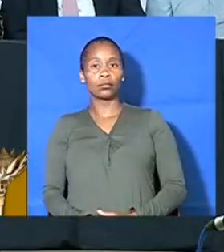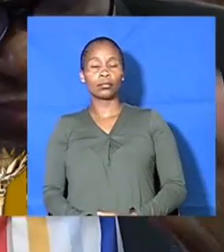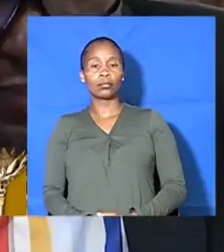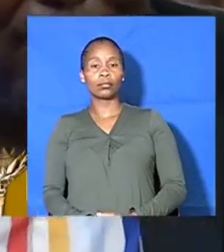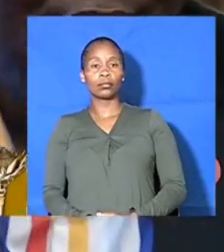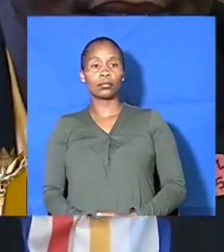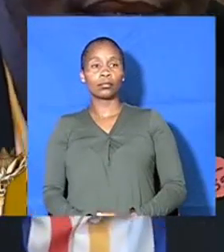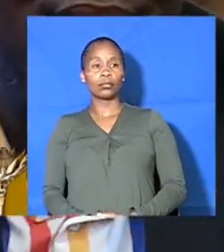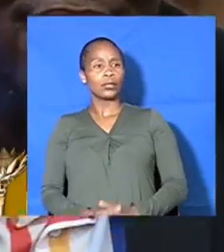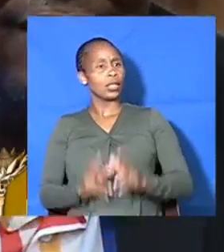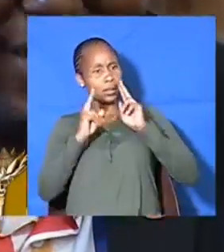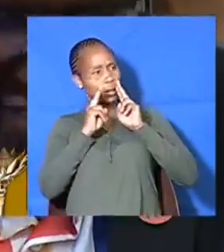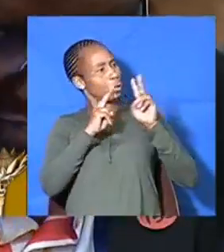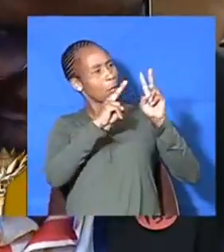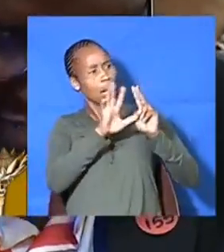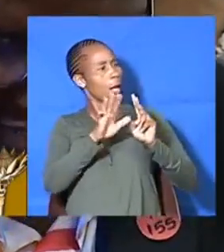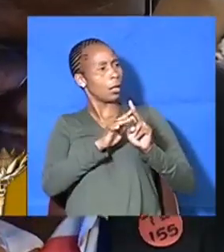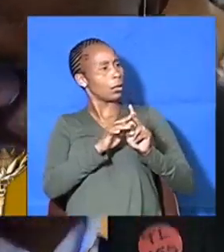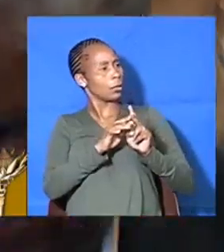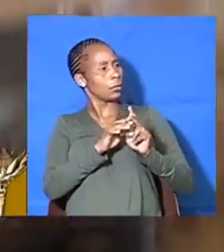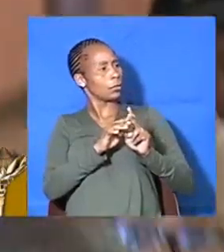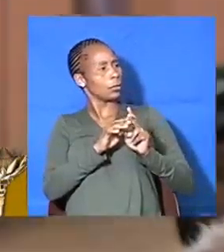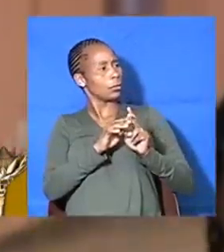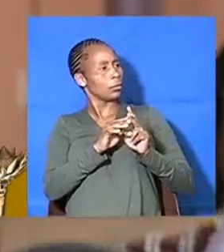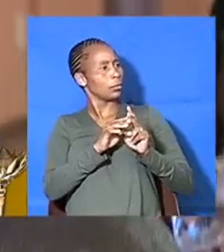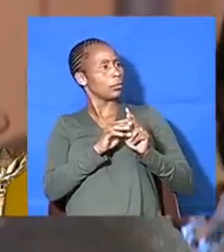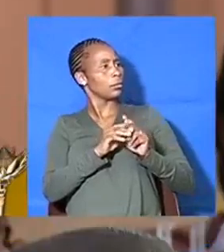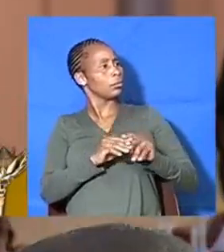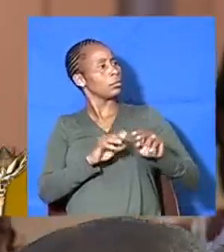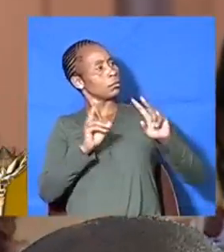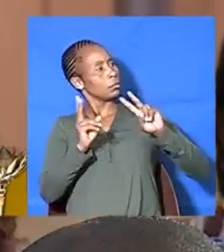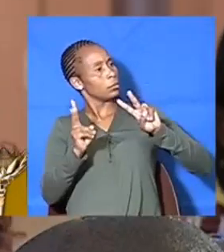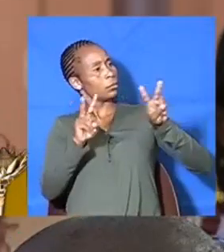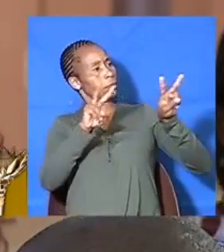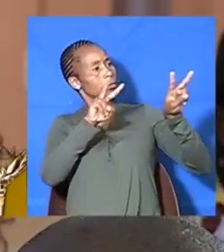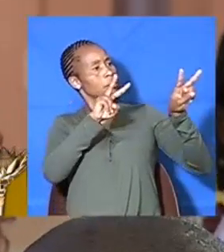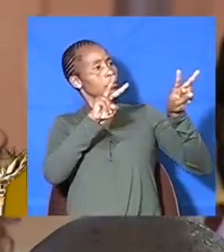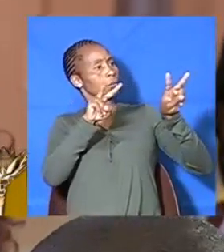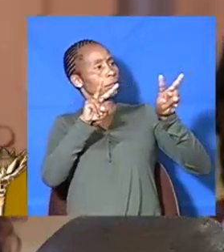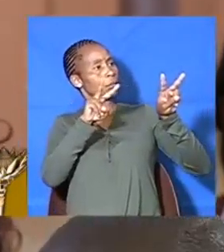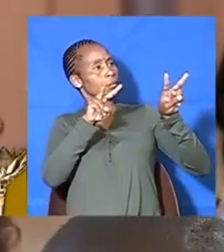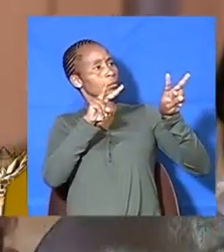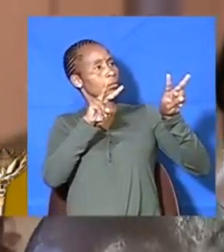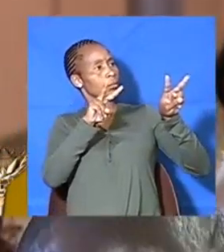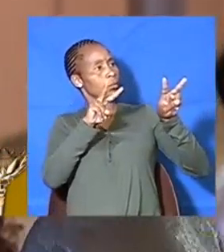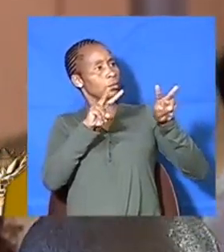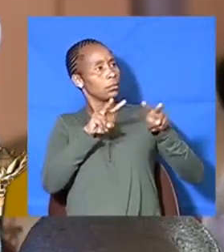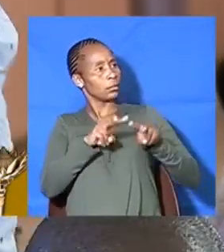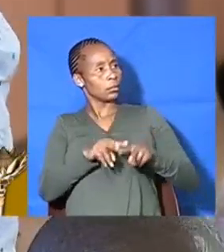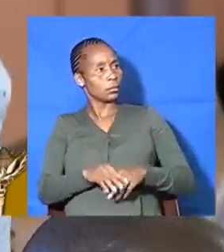I come from KwaZulu-Natal. Also, I come from in that province in Durban.